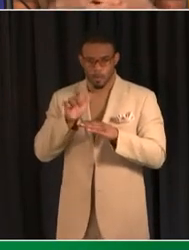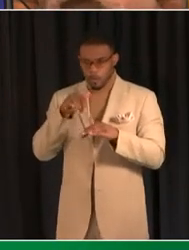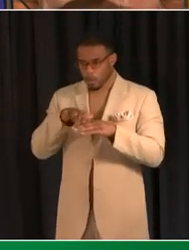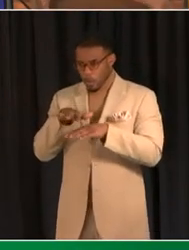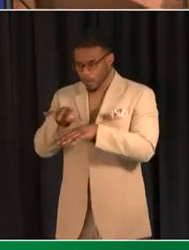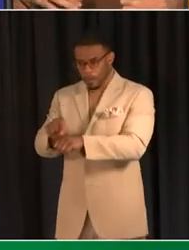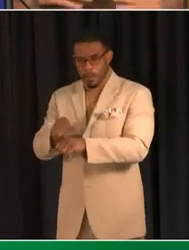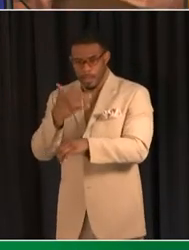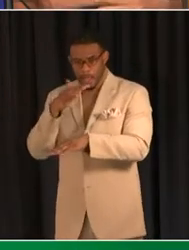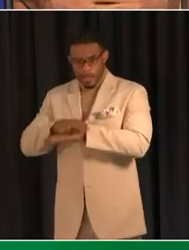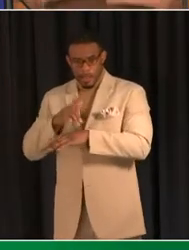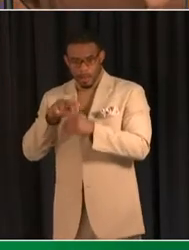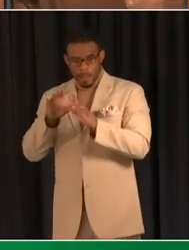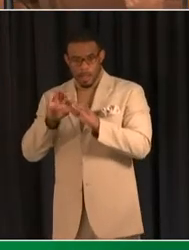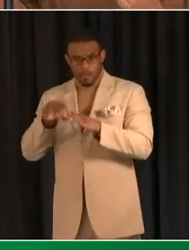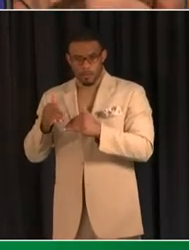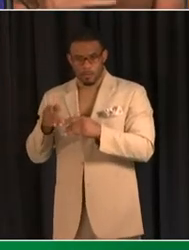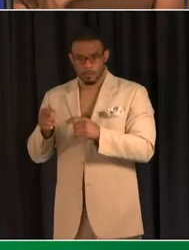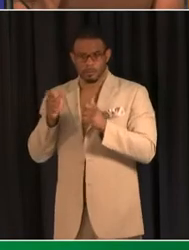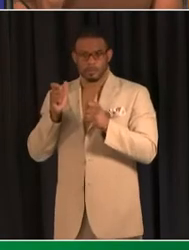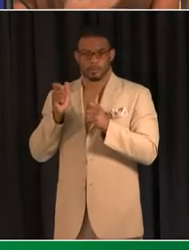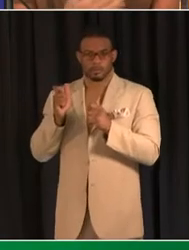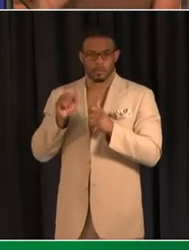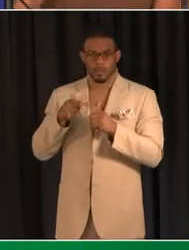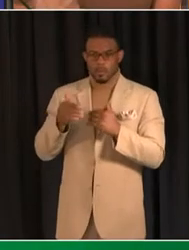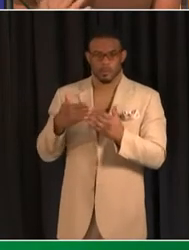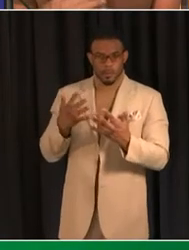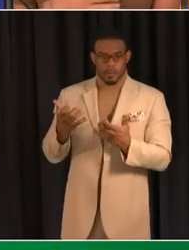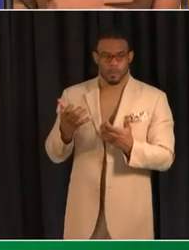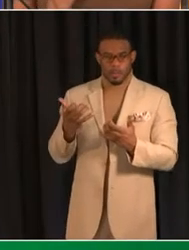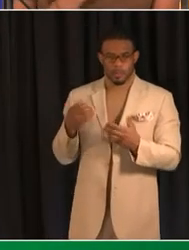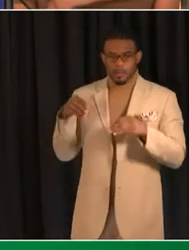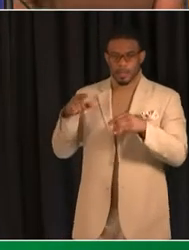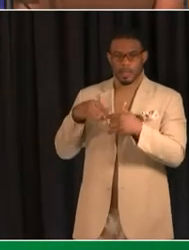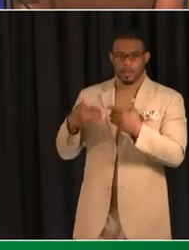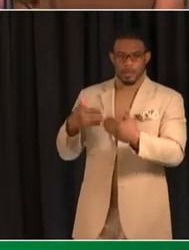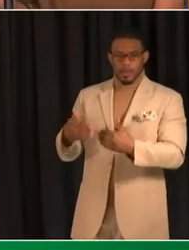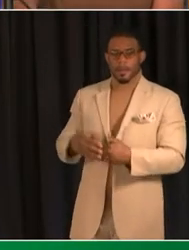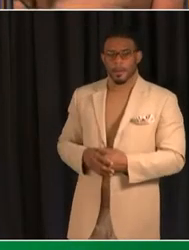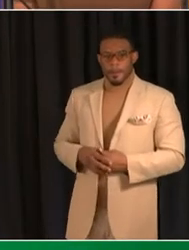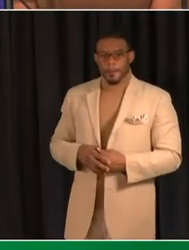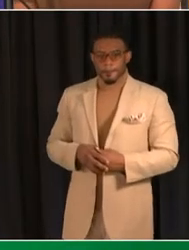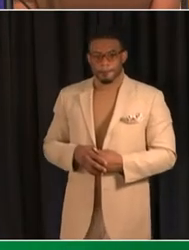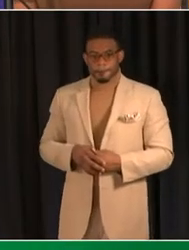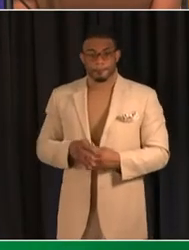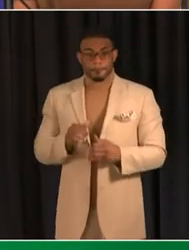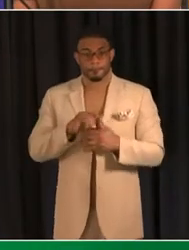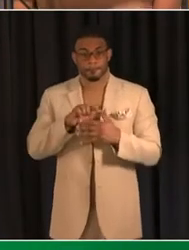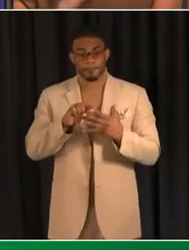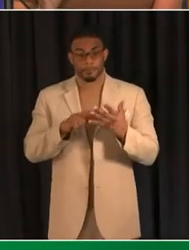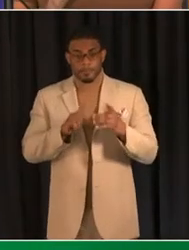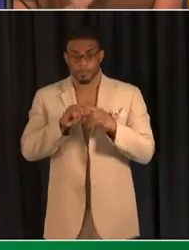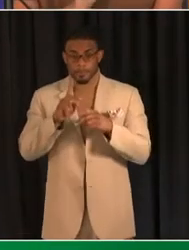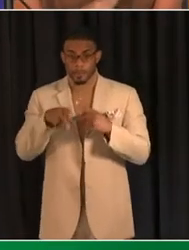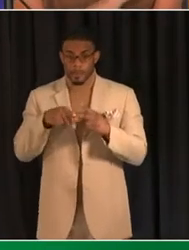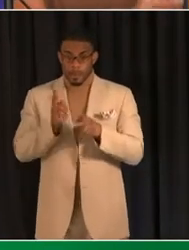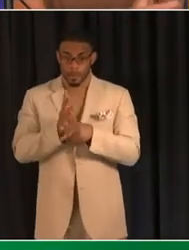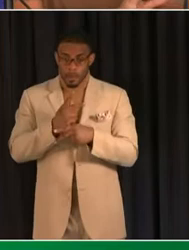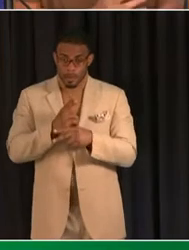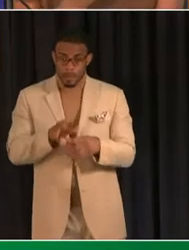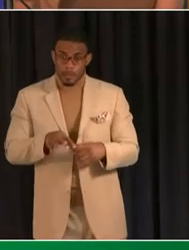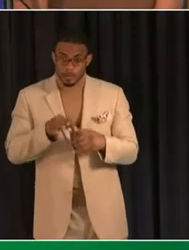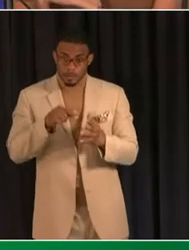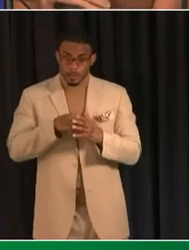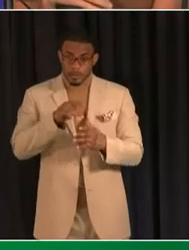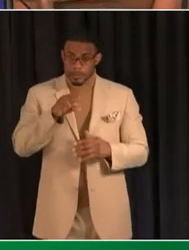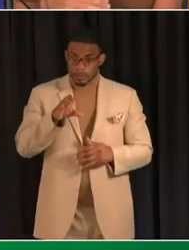space, where you can go on and book a hot desk or a conference room of your choice when you want it and just pay as you go. With all of these different types of